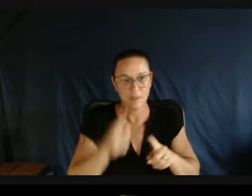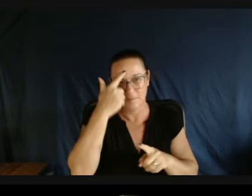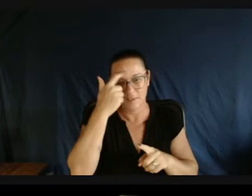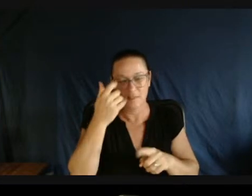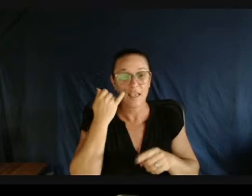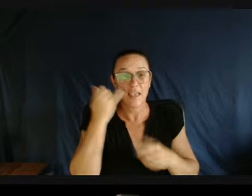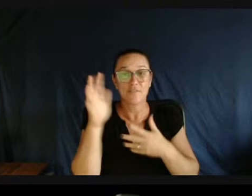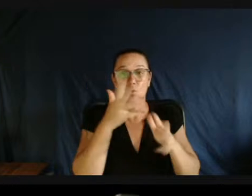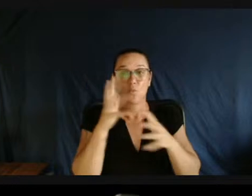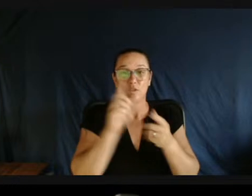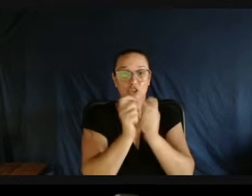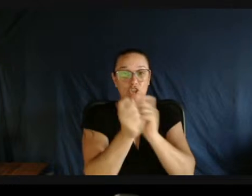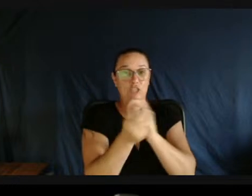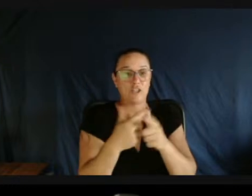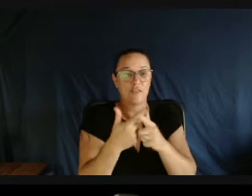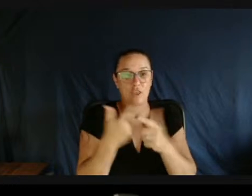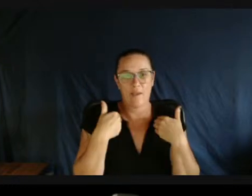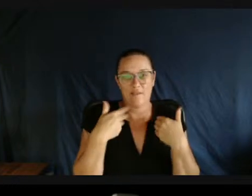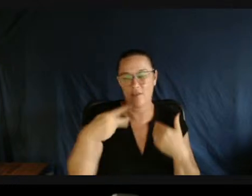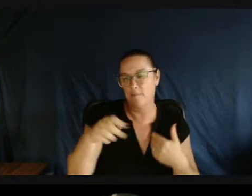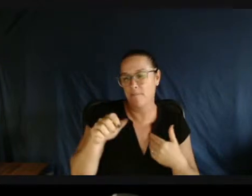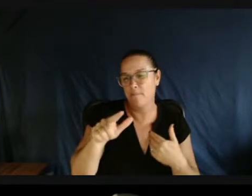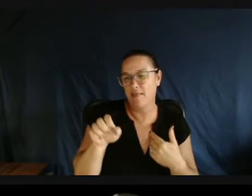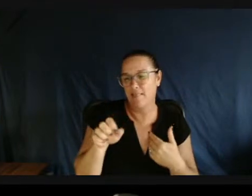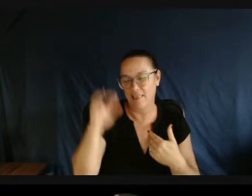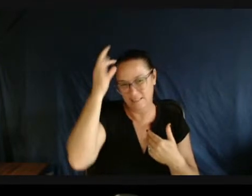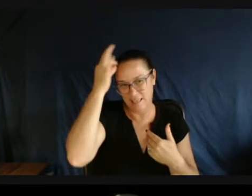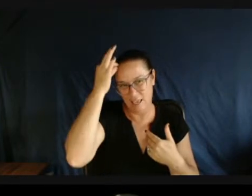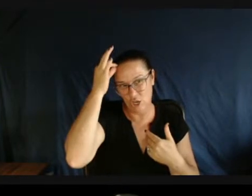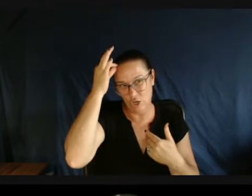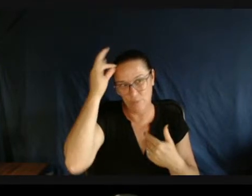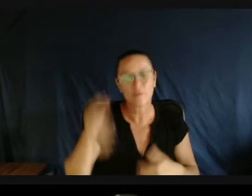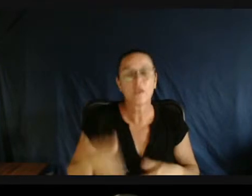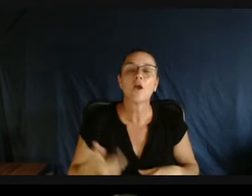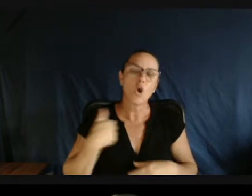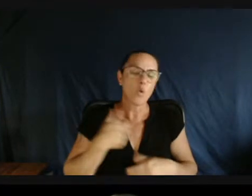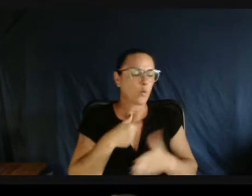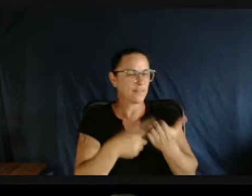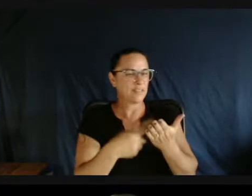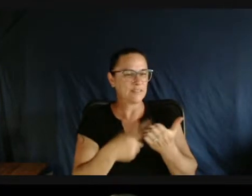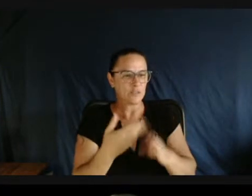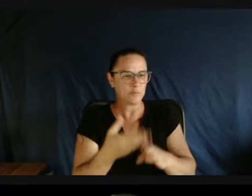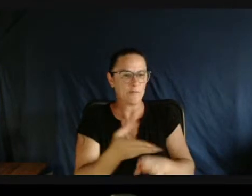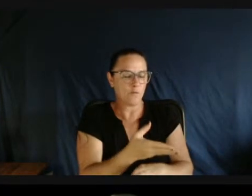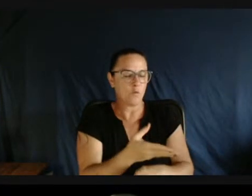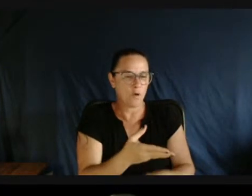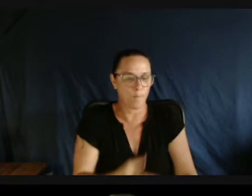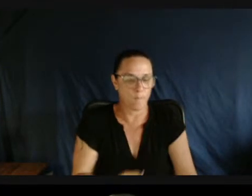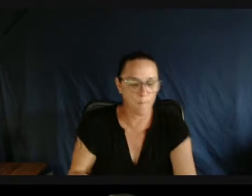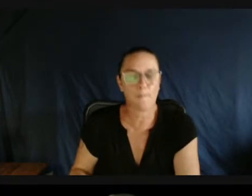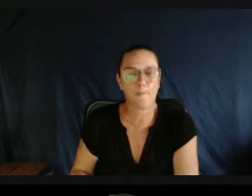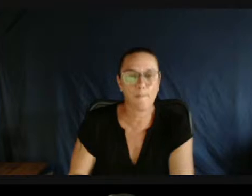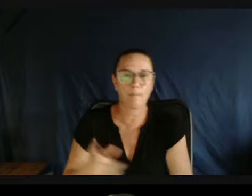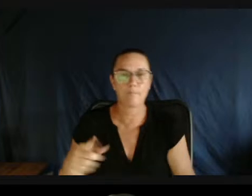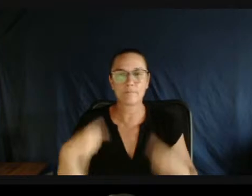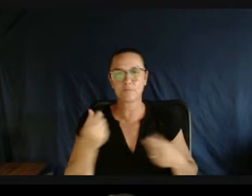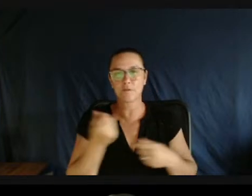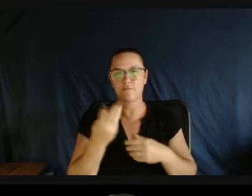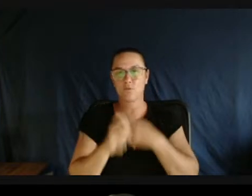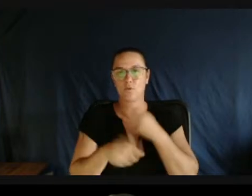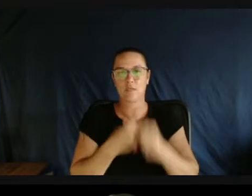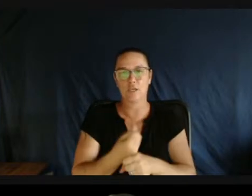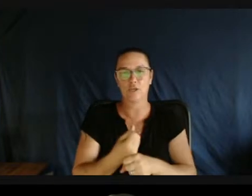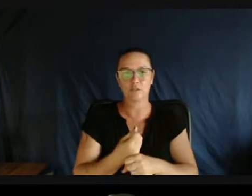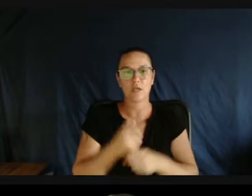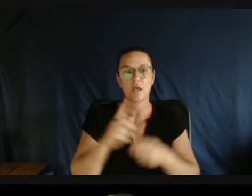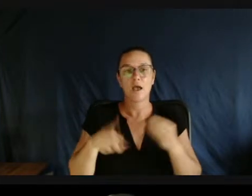shift and you get the Pele's hair. Yeah, we've talked about this a little bit, you and I, over the last couple of years with eruptions and about